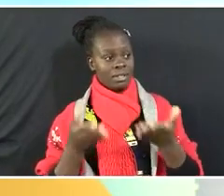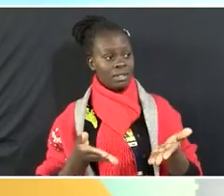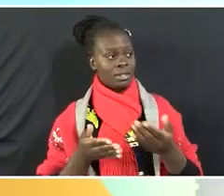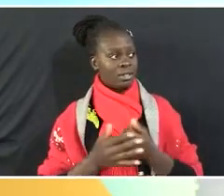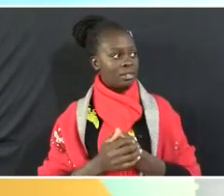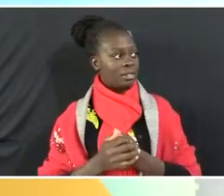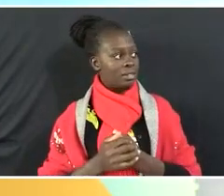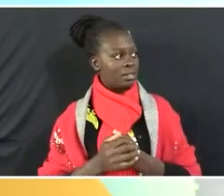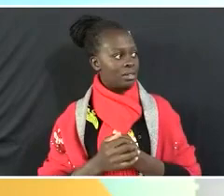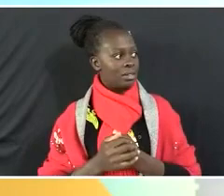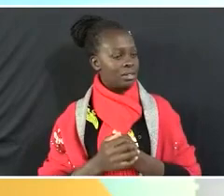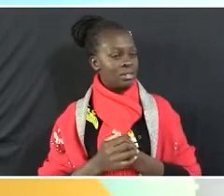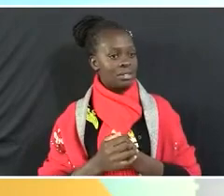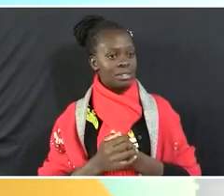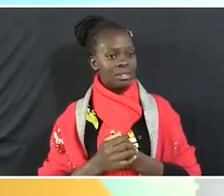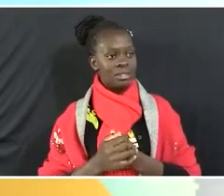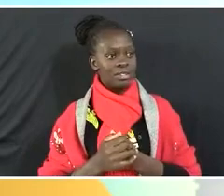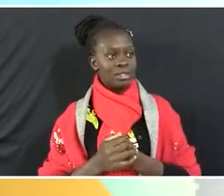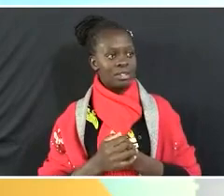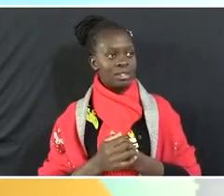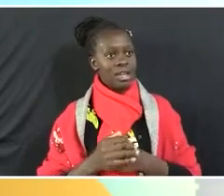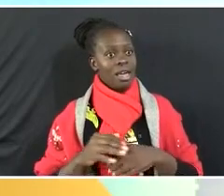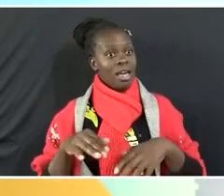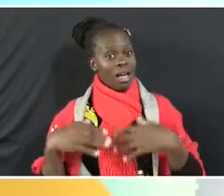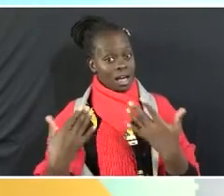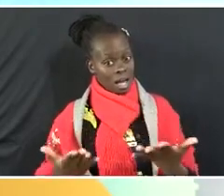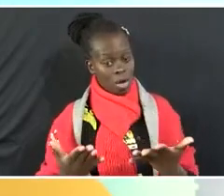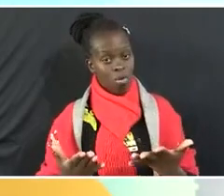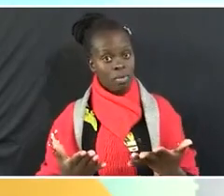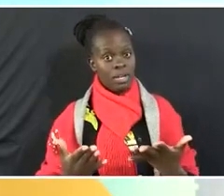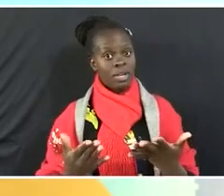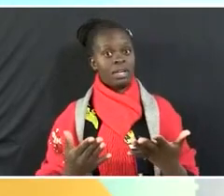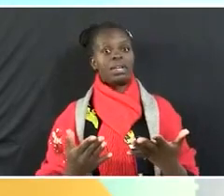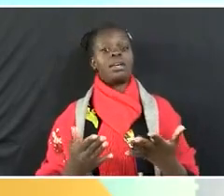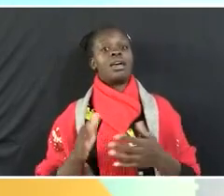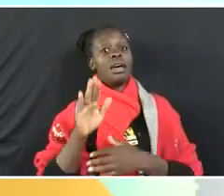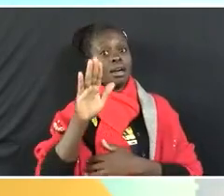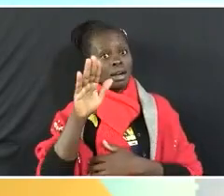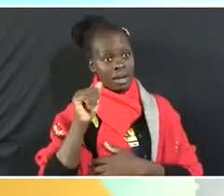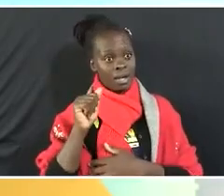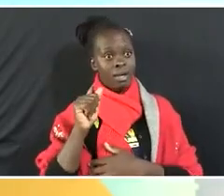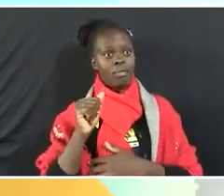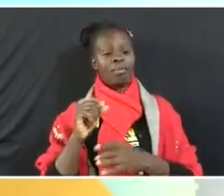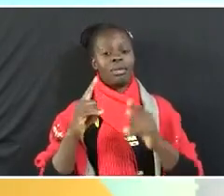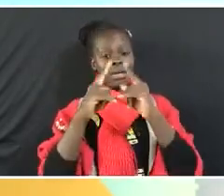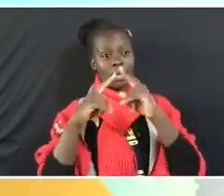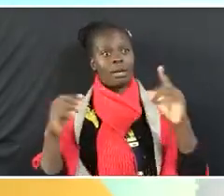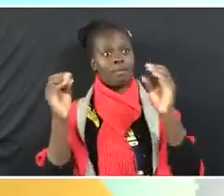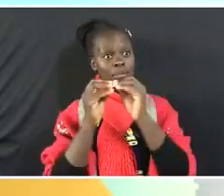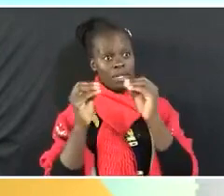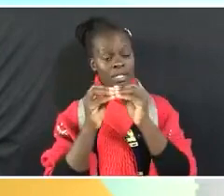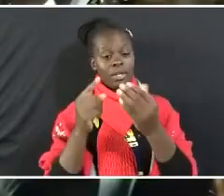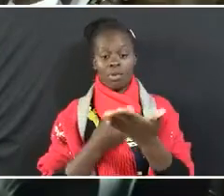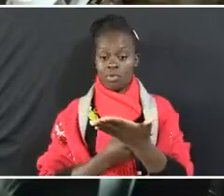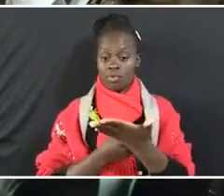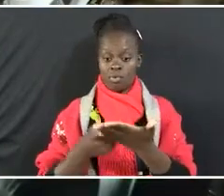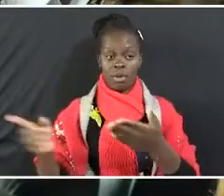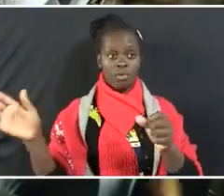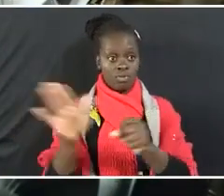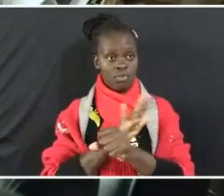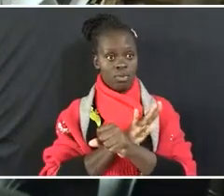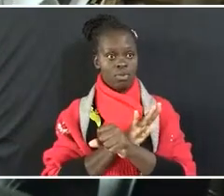Okay, church, this is not part of Ambassador Sabbath. How many of you are attending camp meeting this year for Newlife? Not those other